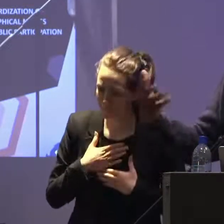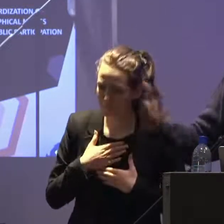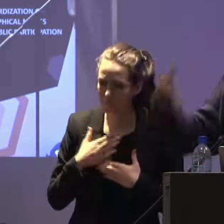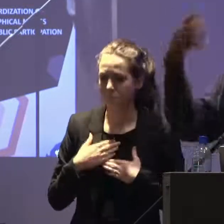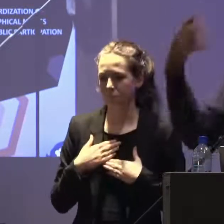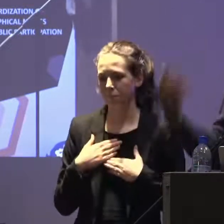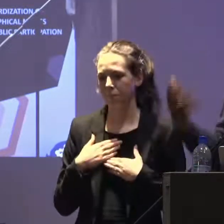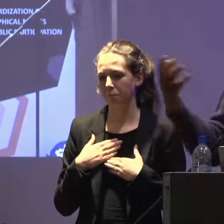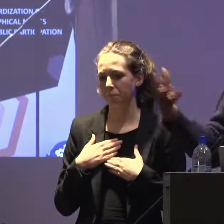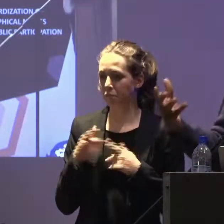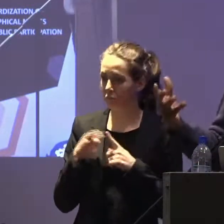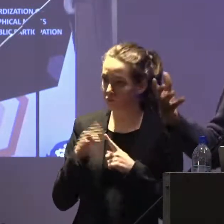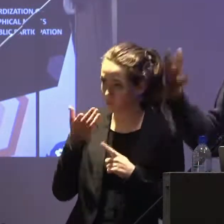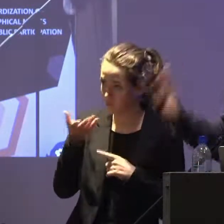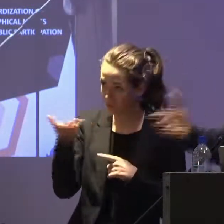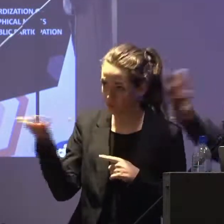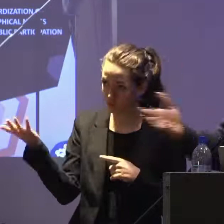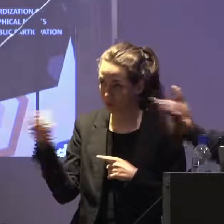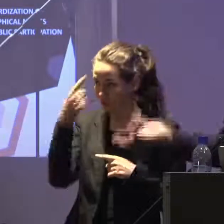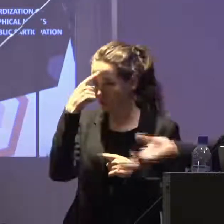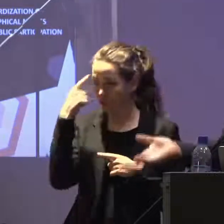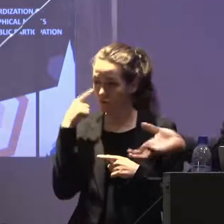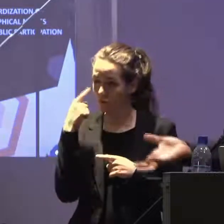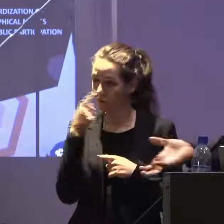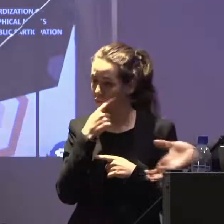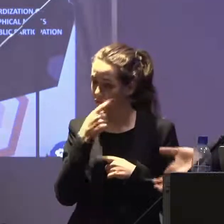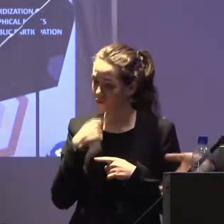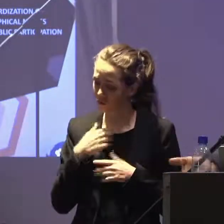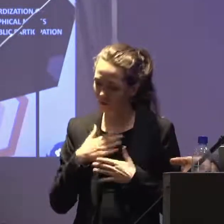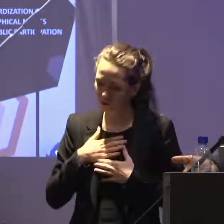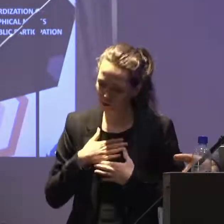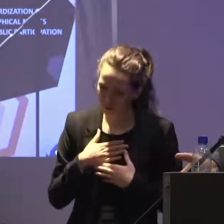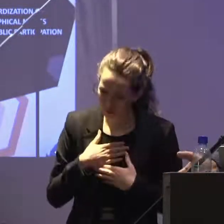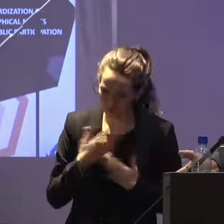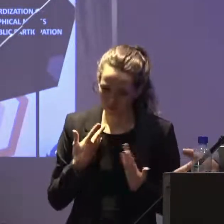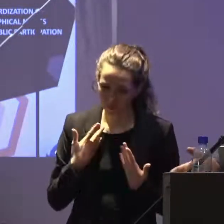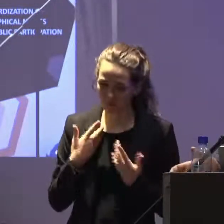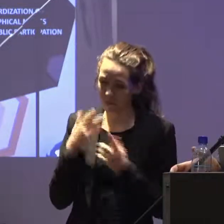because I cannot possibly sympathize with the Khoisan people.